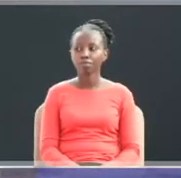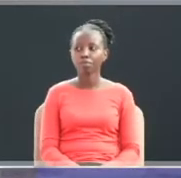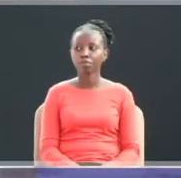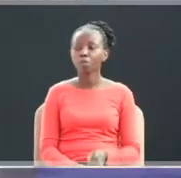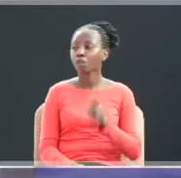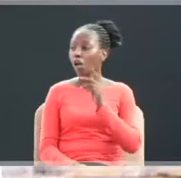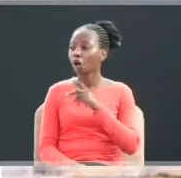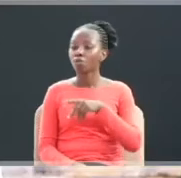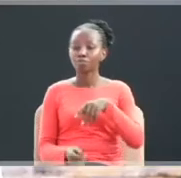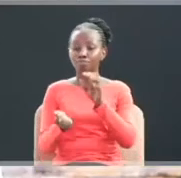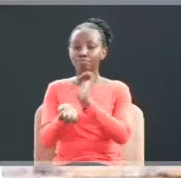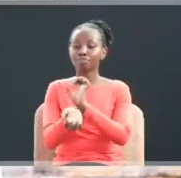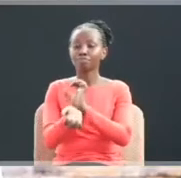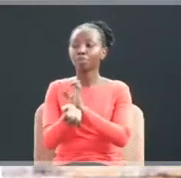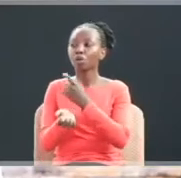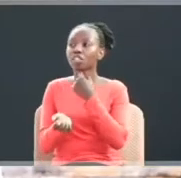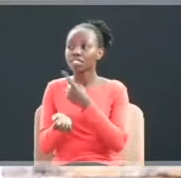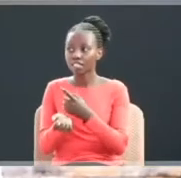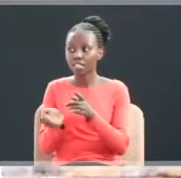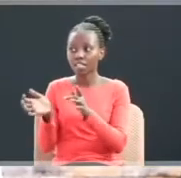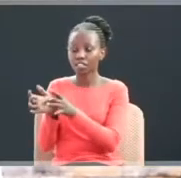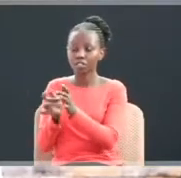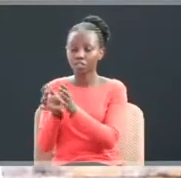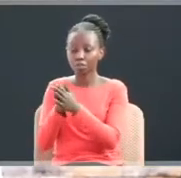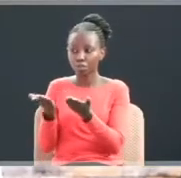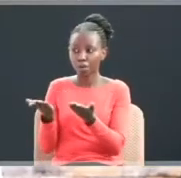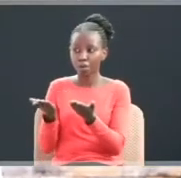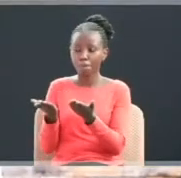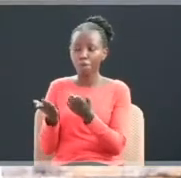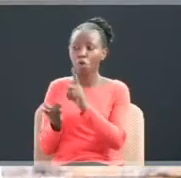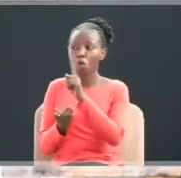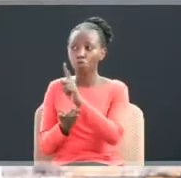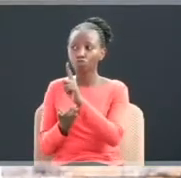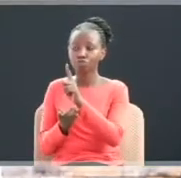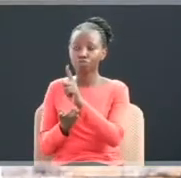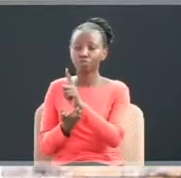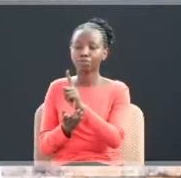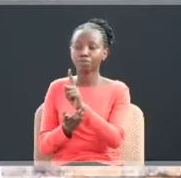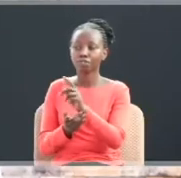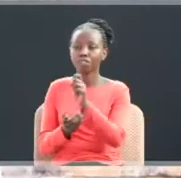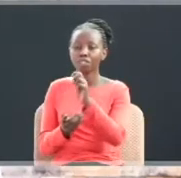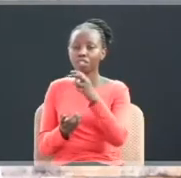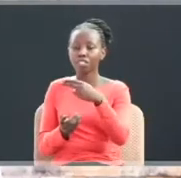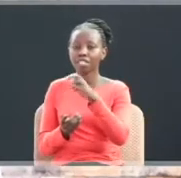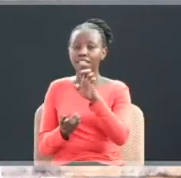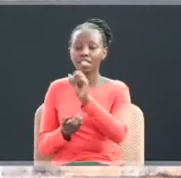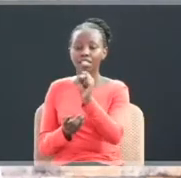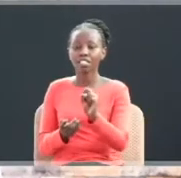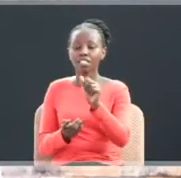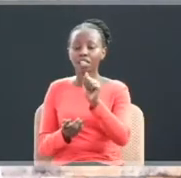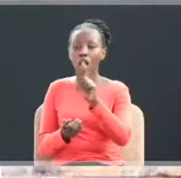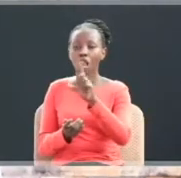speaks about it in 1 Thessalonians 4. The rapture of the church, we read in verse number 15. We who